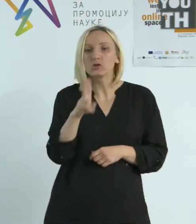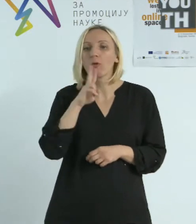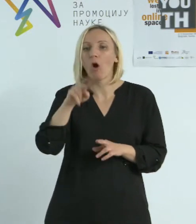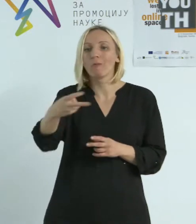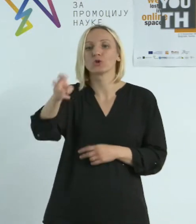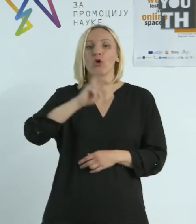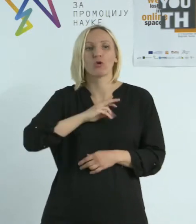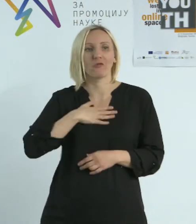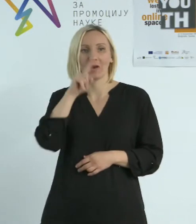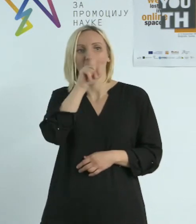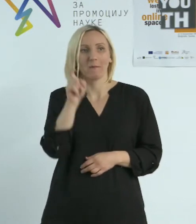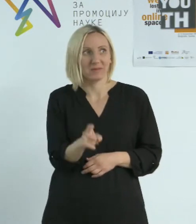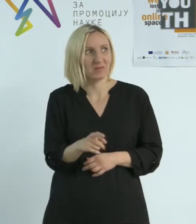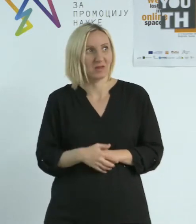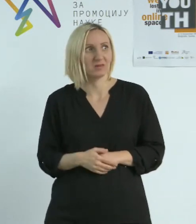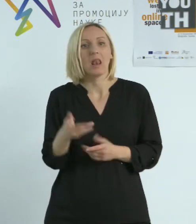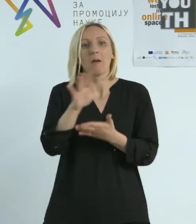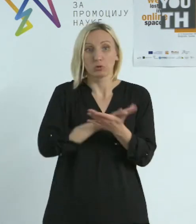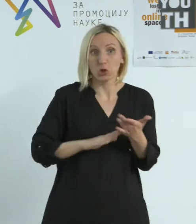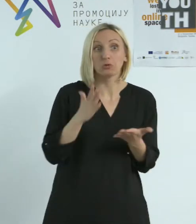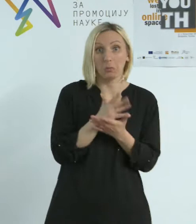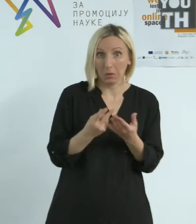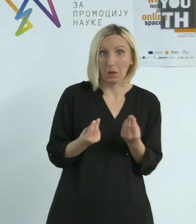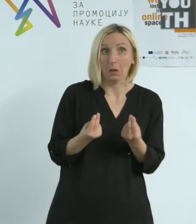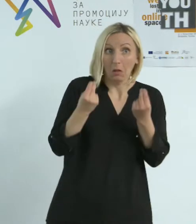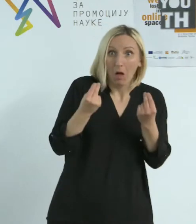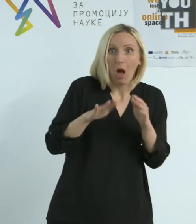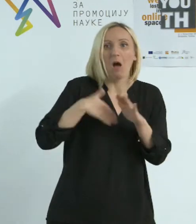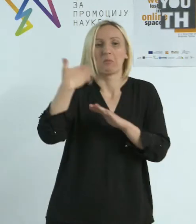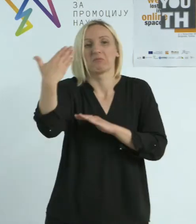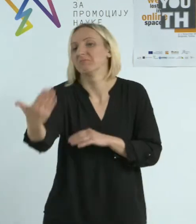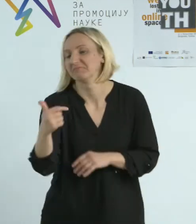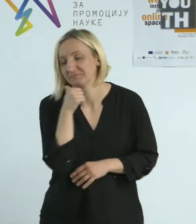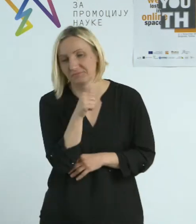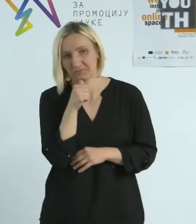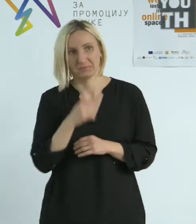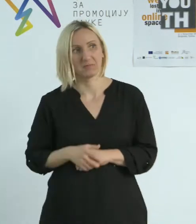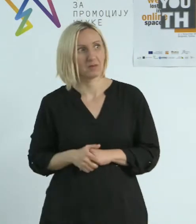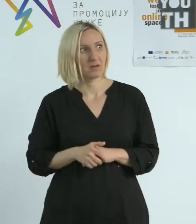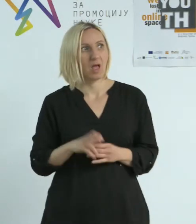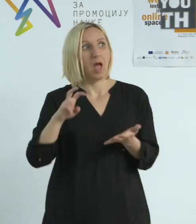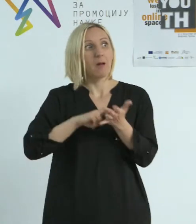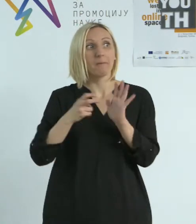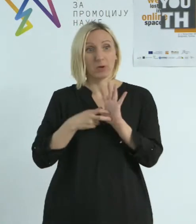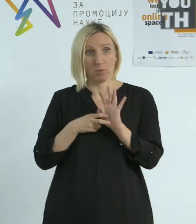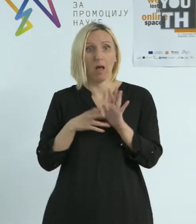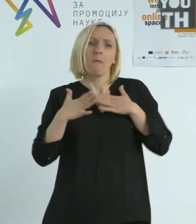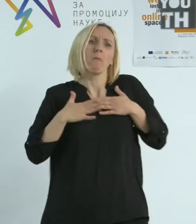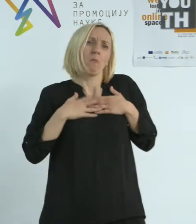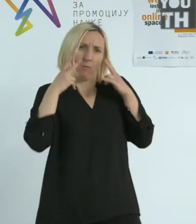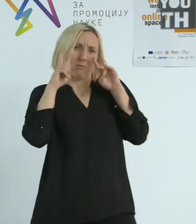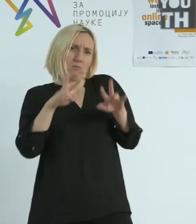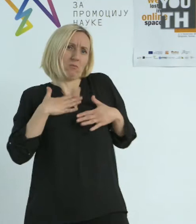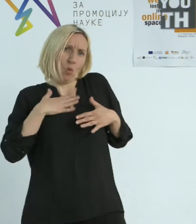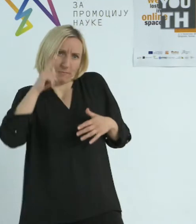for me this was at the beginning minus with that tool. Problem with the tool is also, this is my